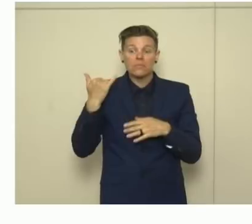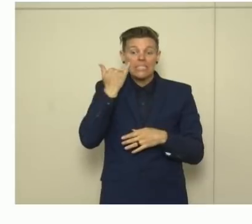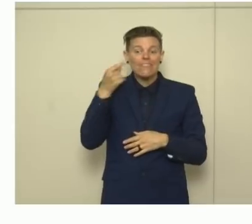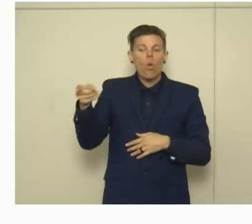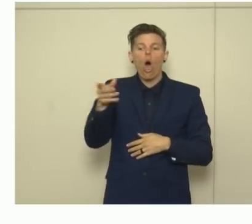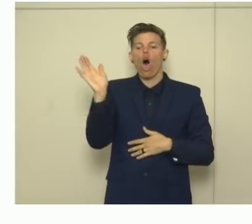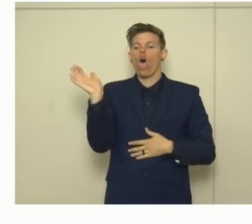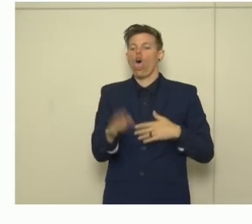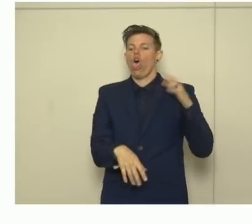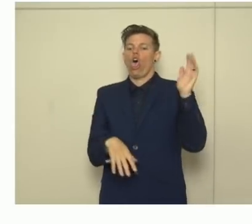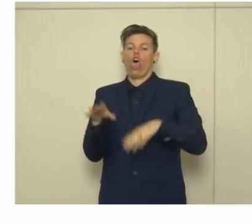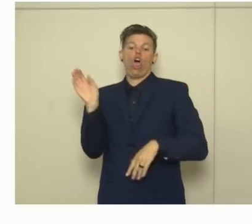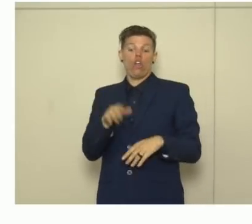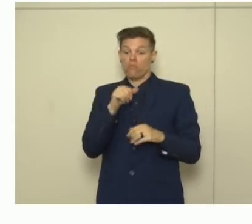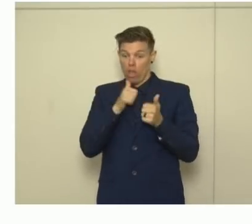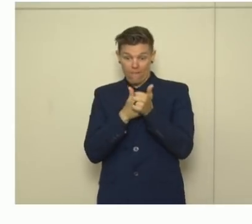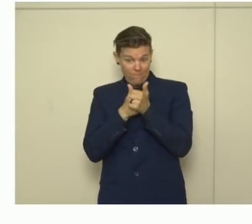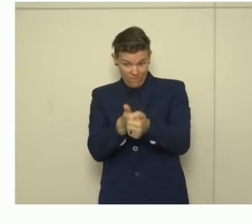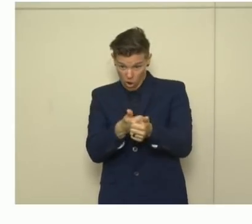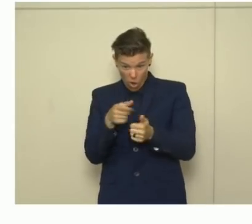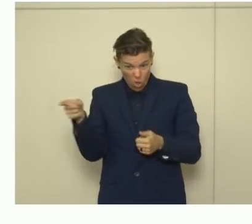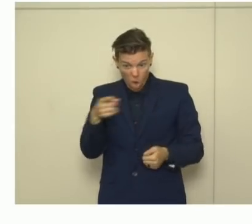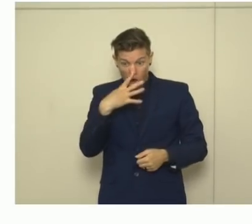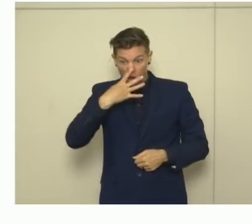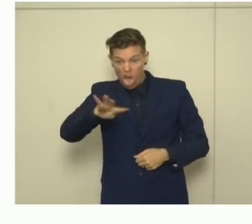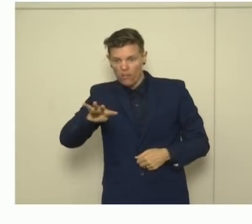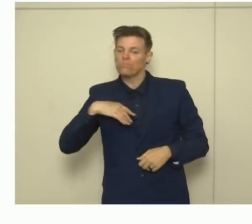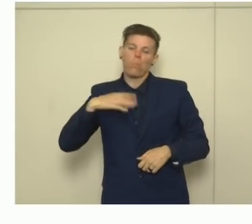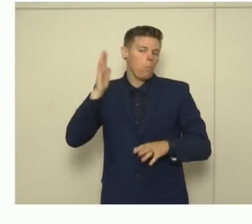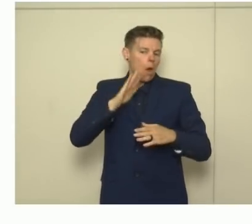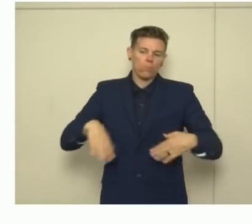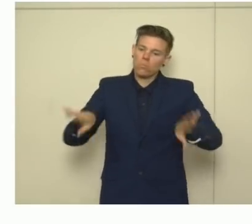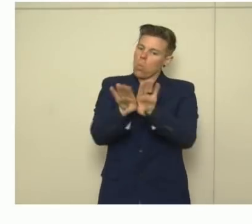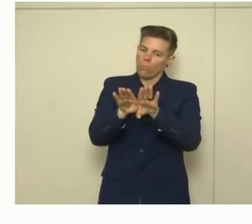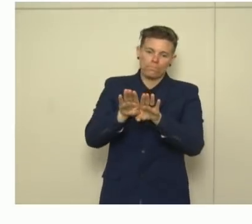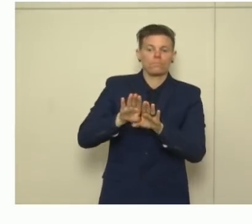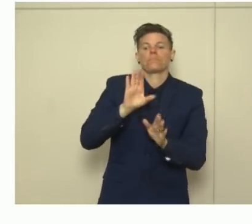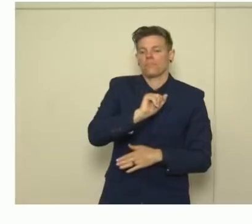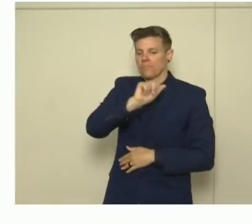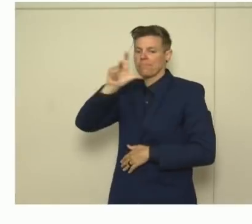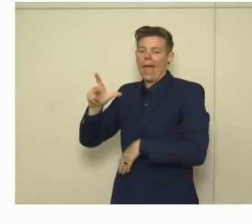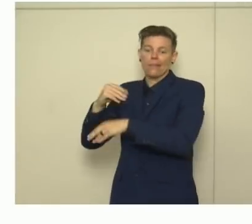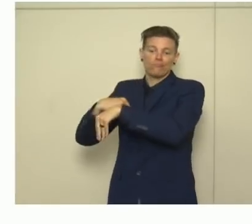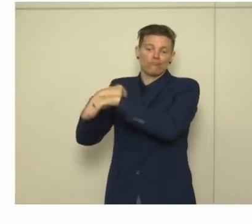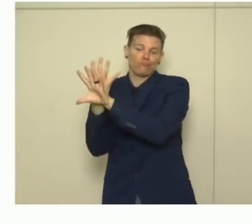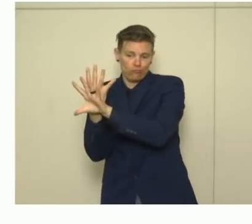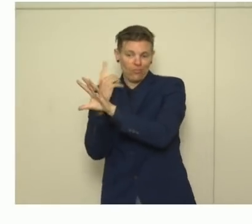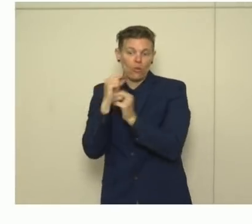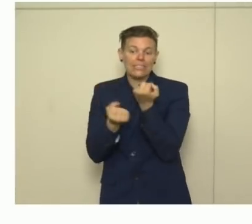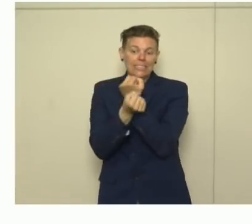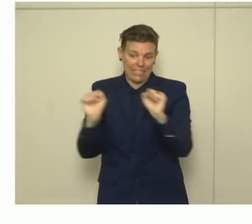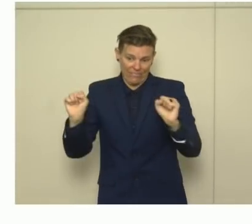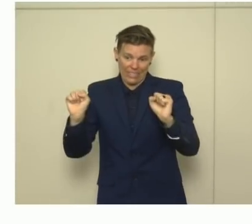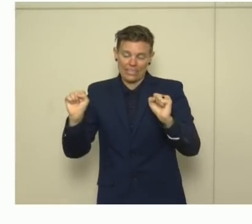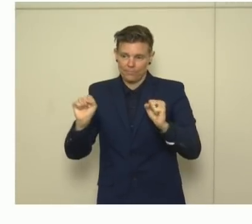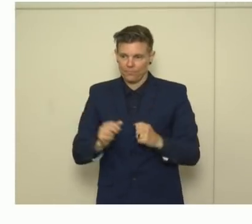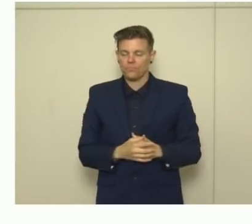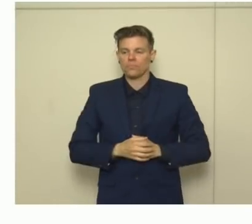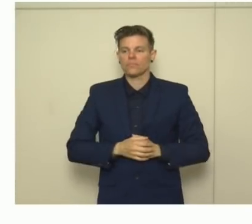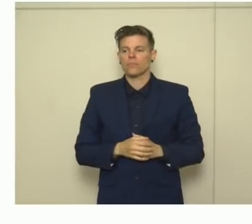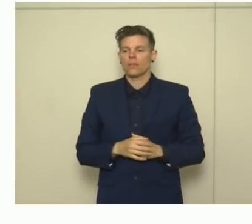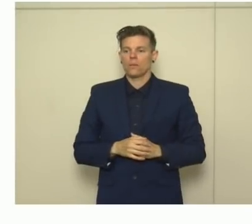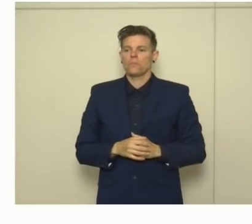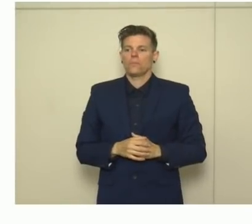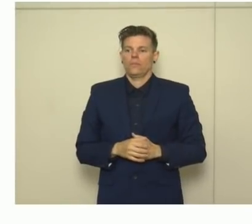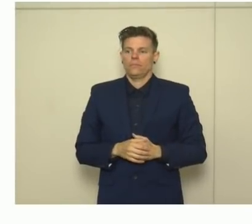and staff member is priority number one. And then finally, and I'll talk a little bit more about this on the next slide, going